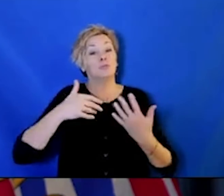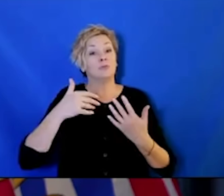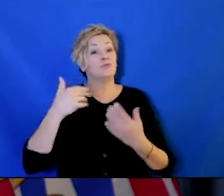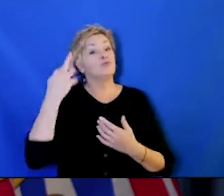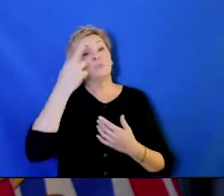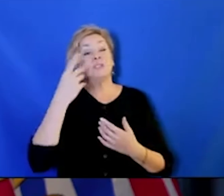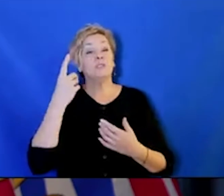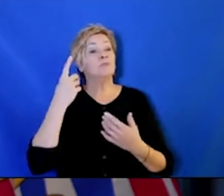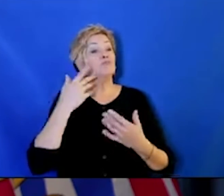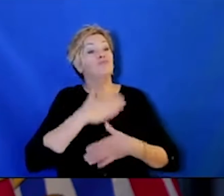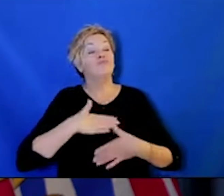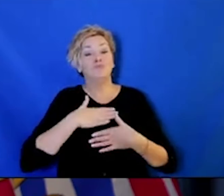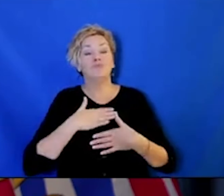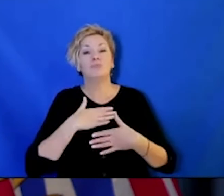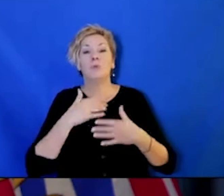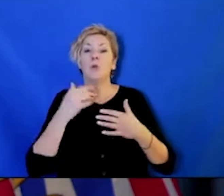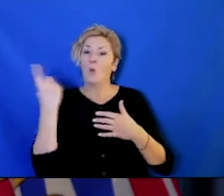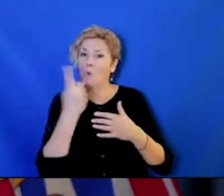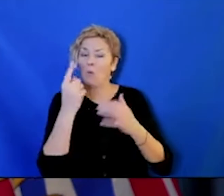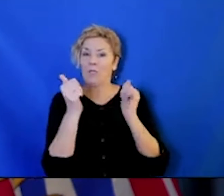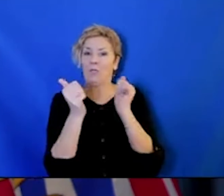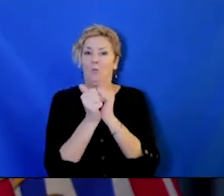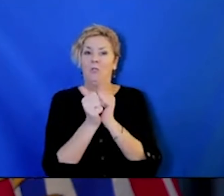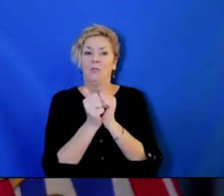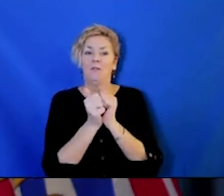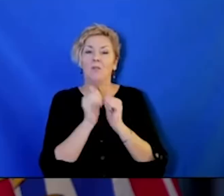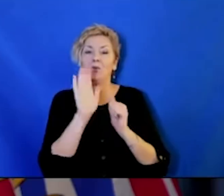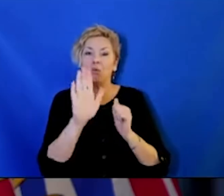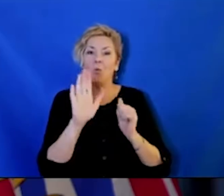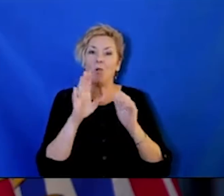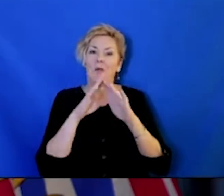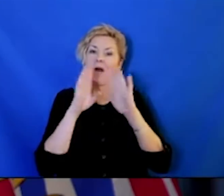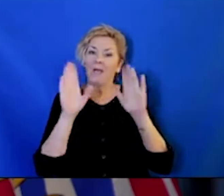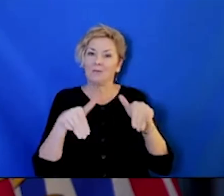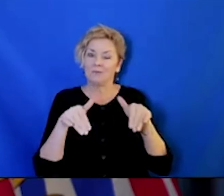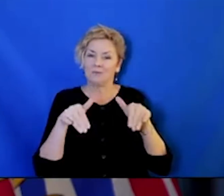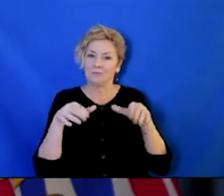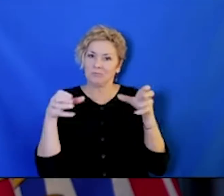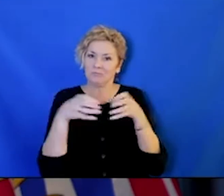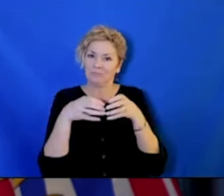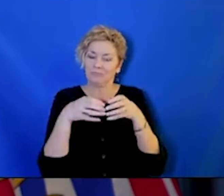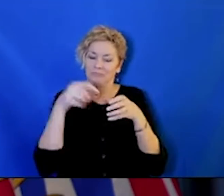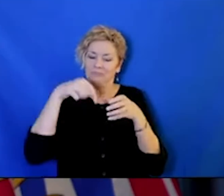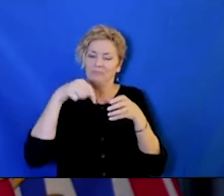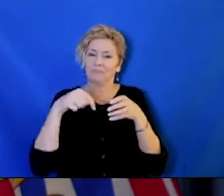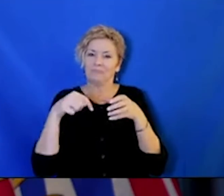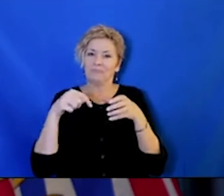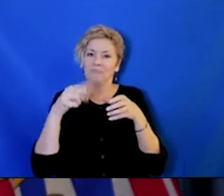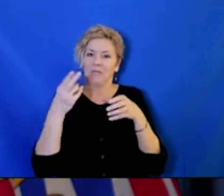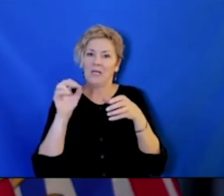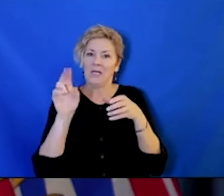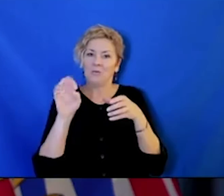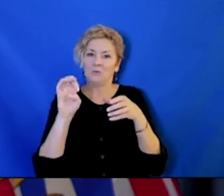I encourage people to continue to go to our restaurants that have their appropriate safety plans in place. But right